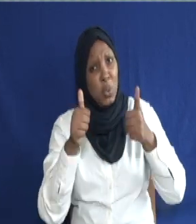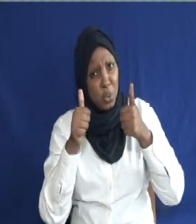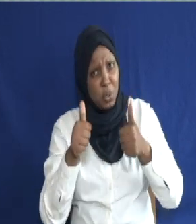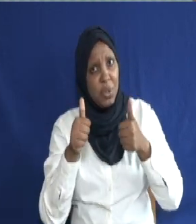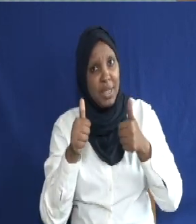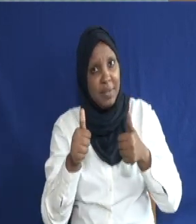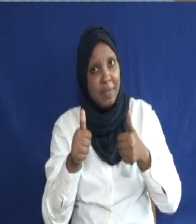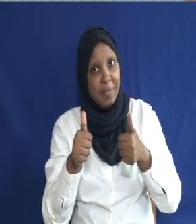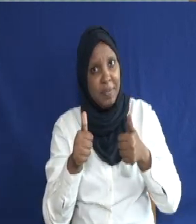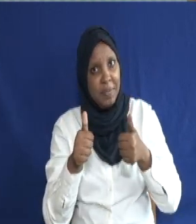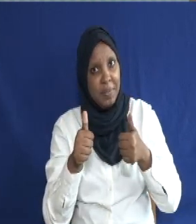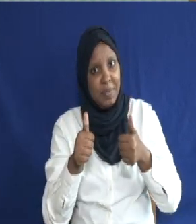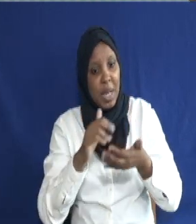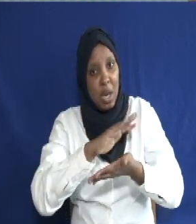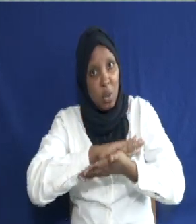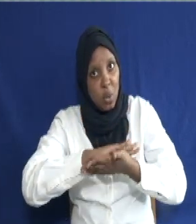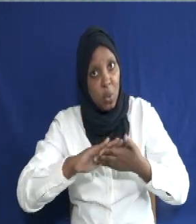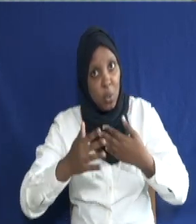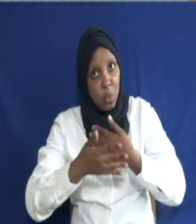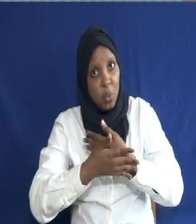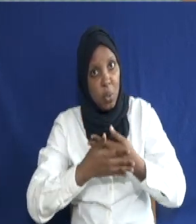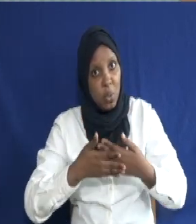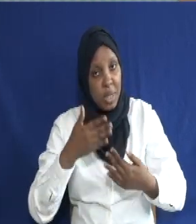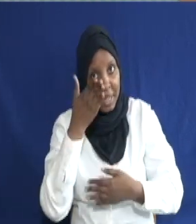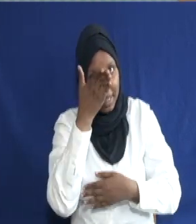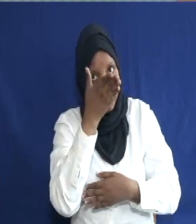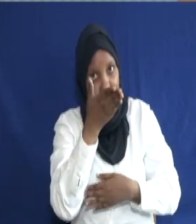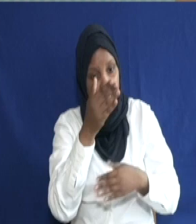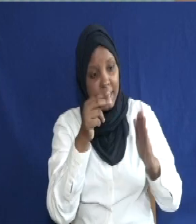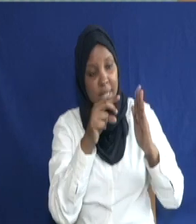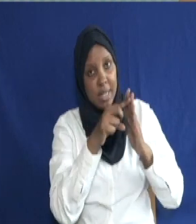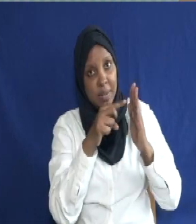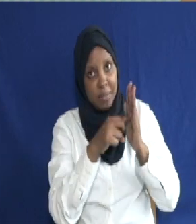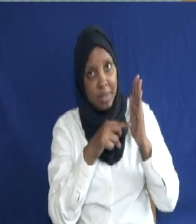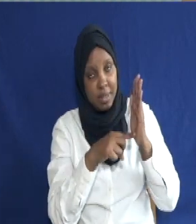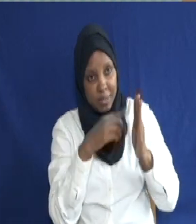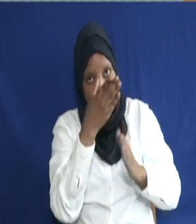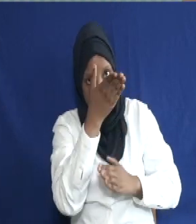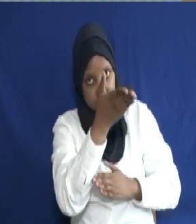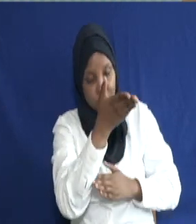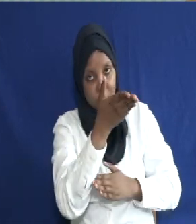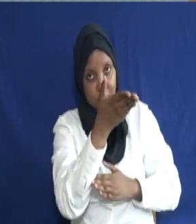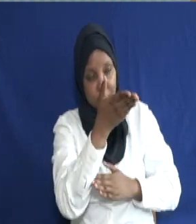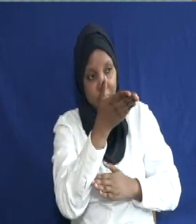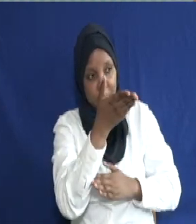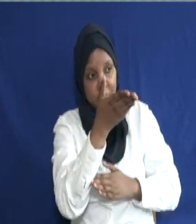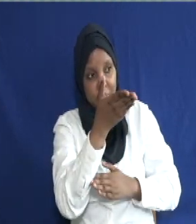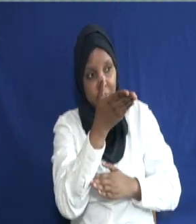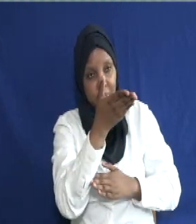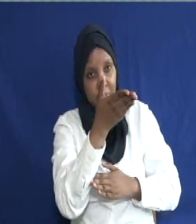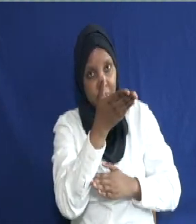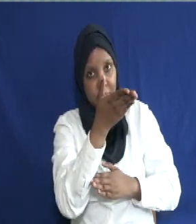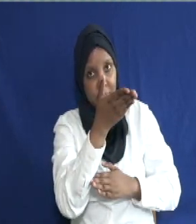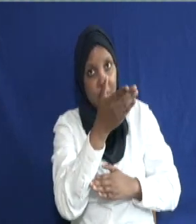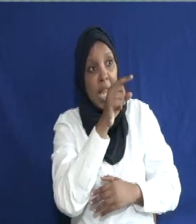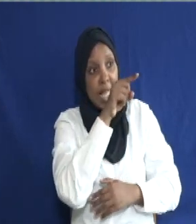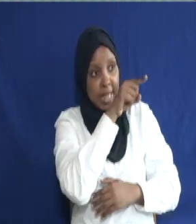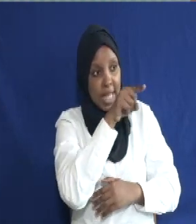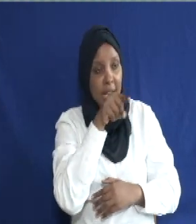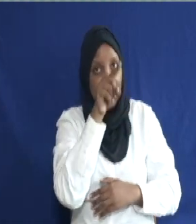good. Therefore we conclude our calculation. Therefore x should be equal to